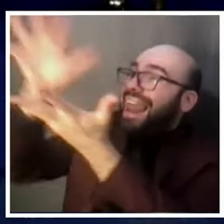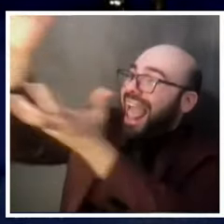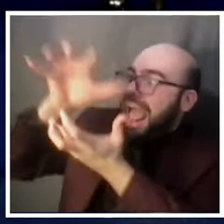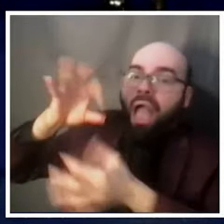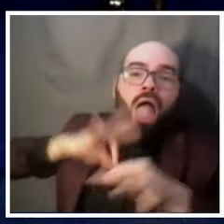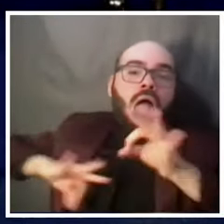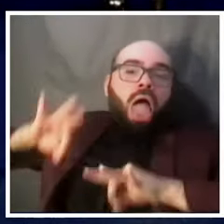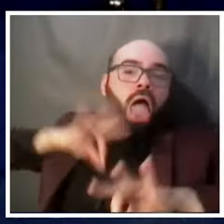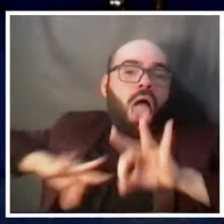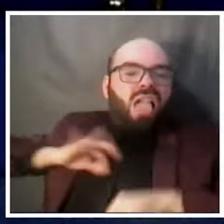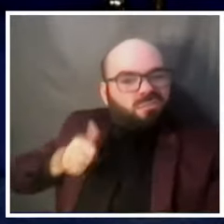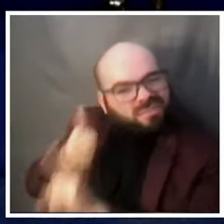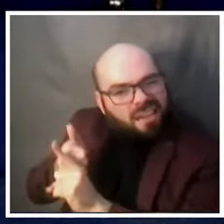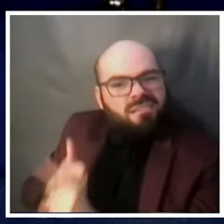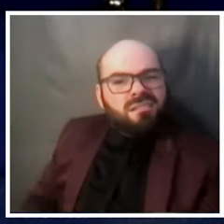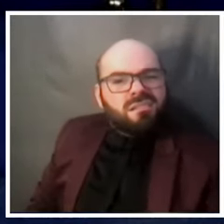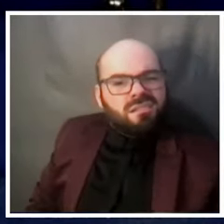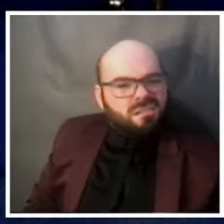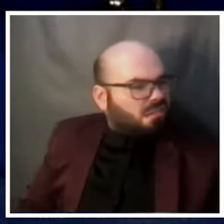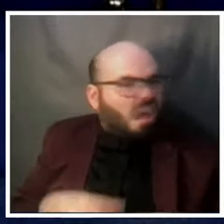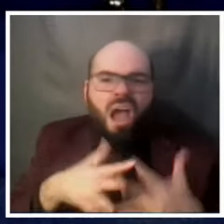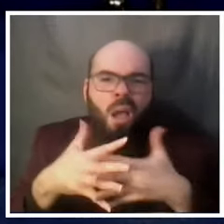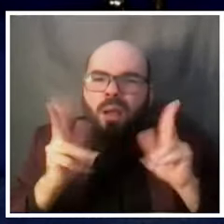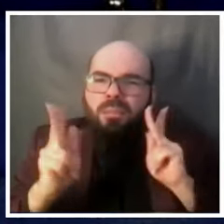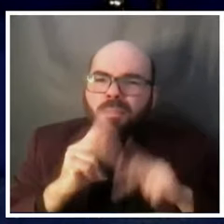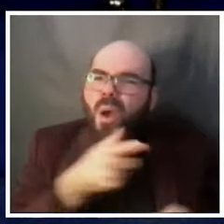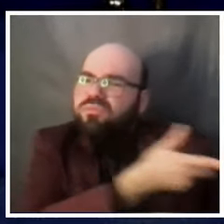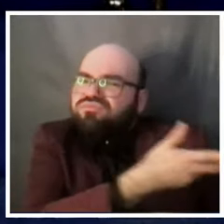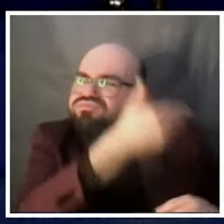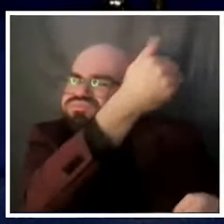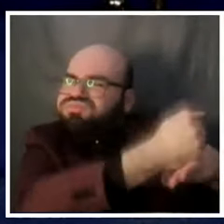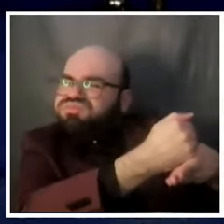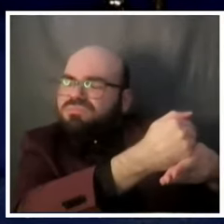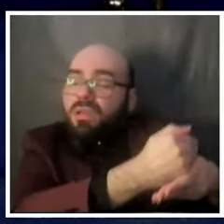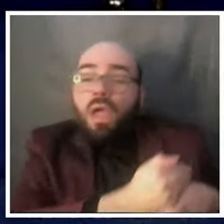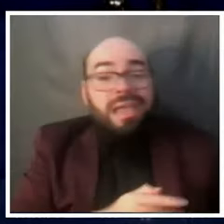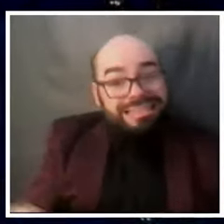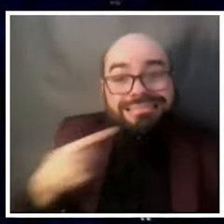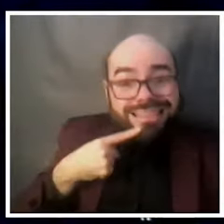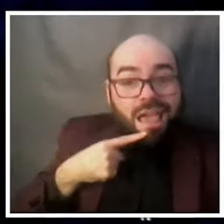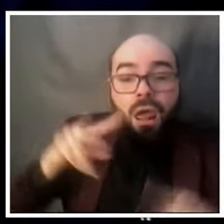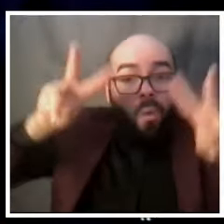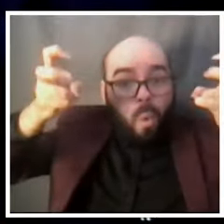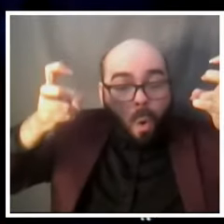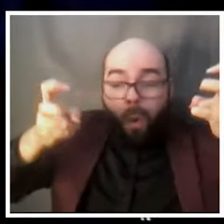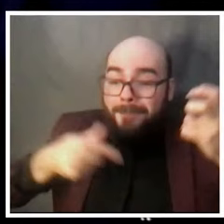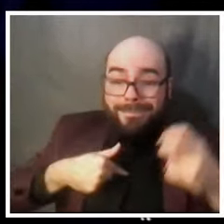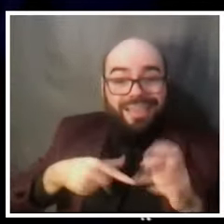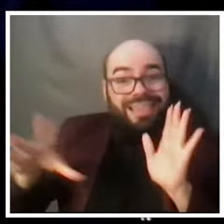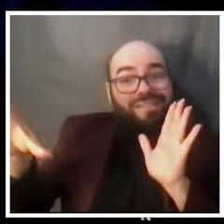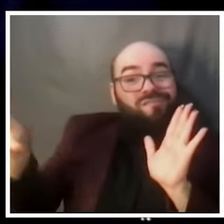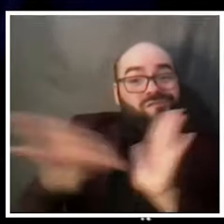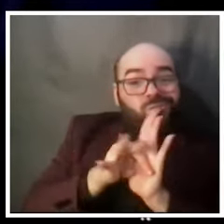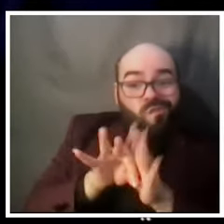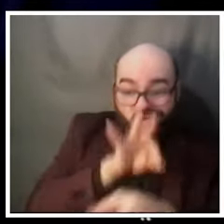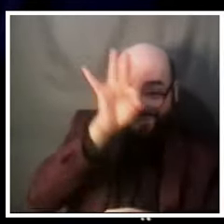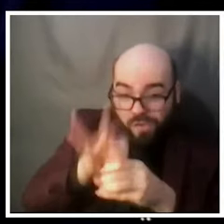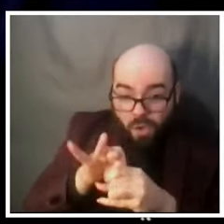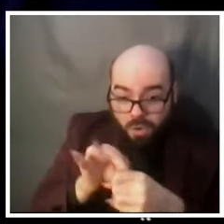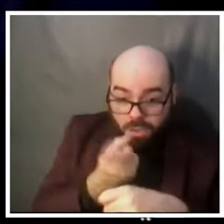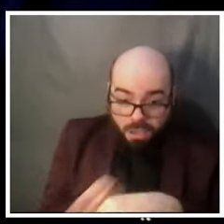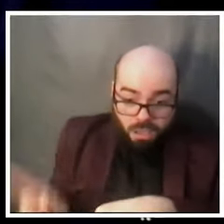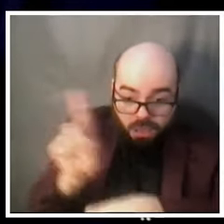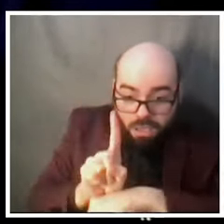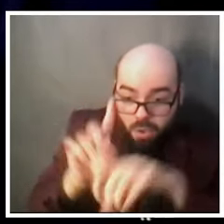says. He says, quote, I'll be dictator on day one. Quote, I am your retribution.